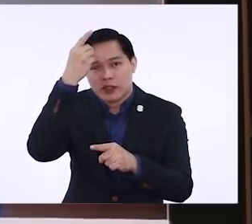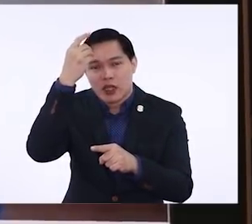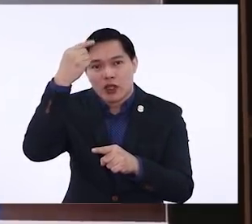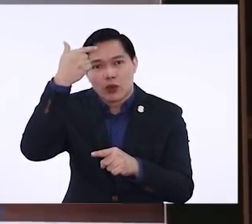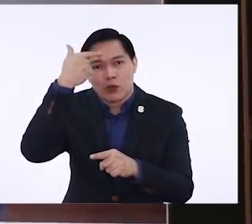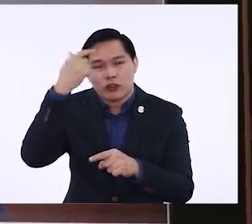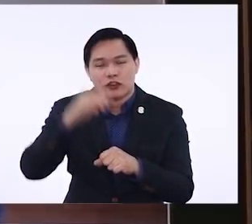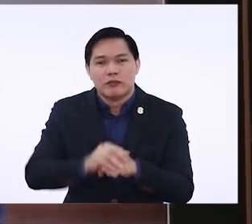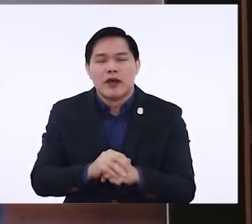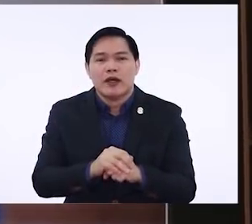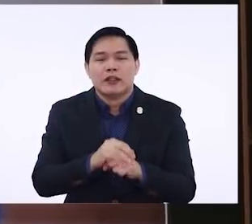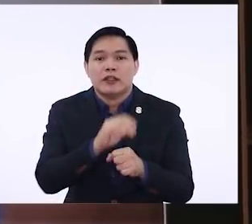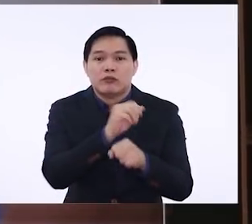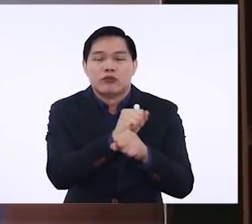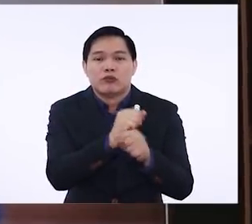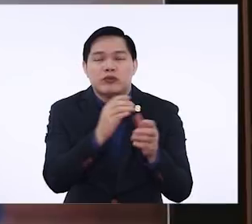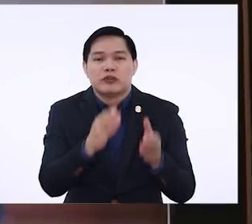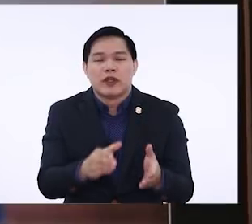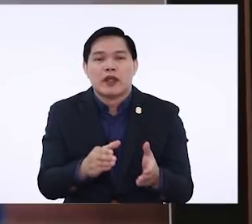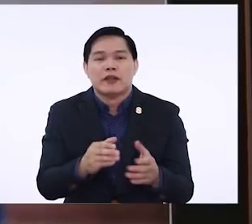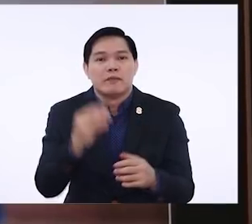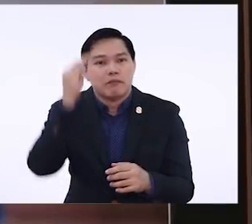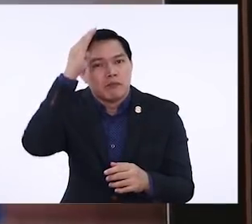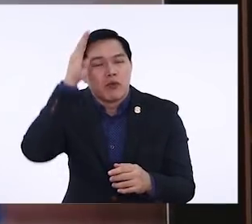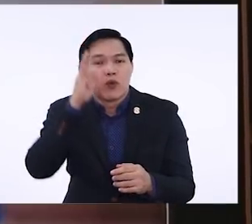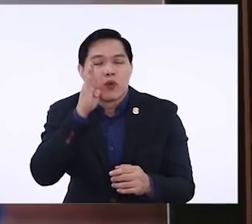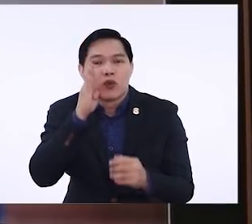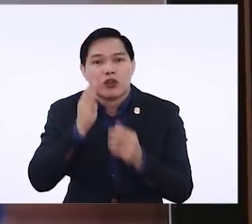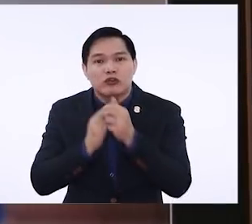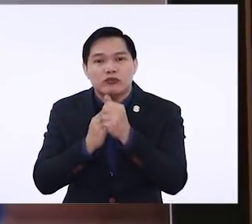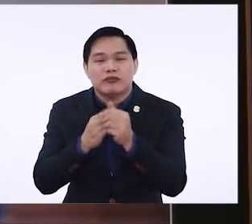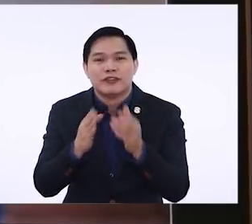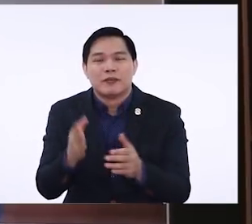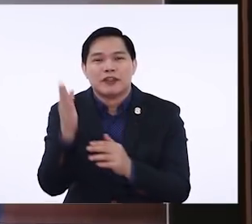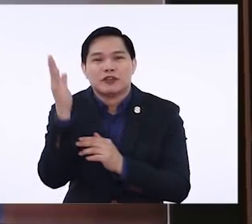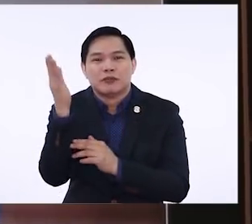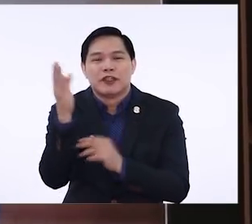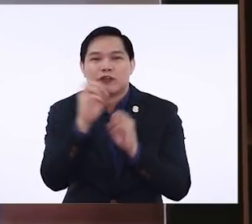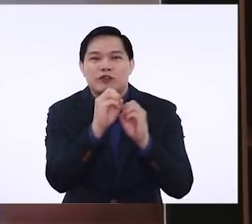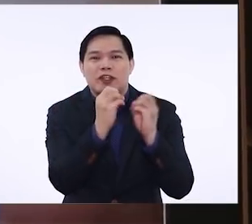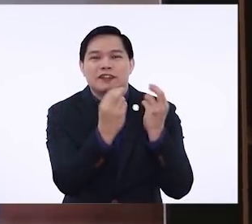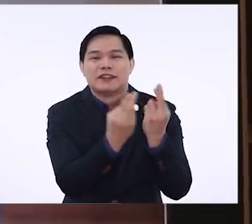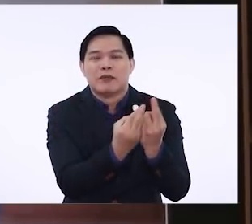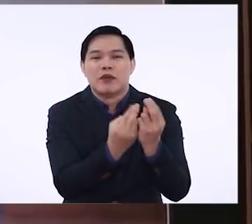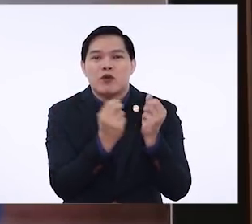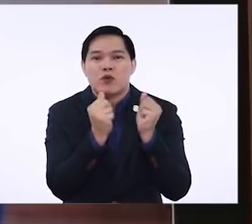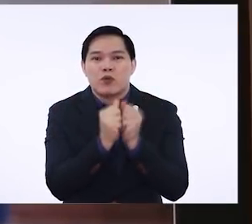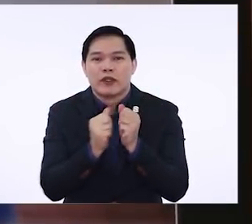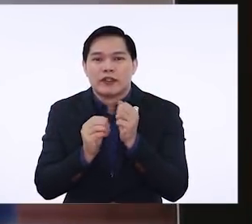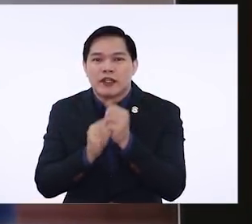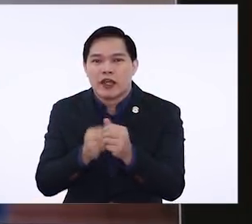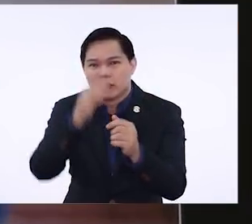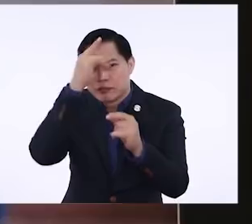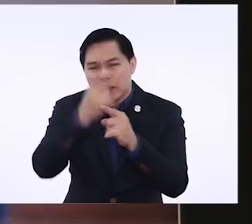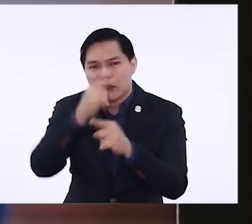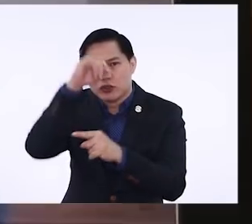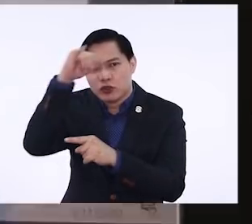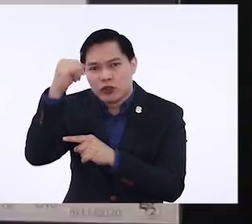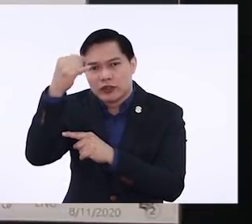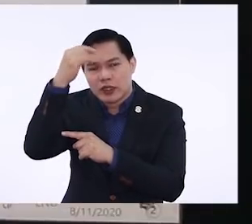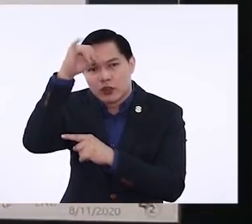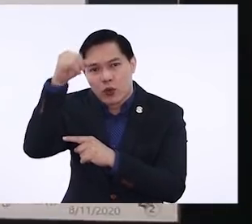artist, entrepreneur, and the District Buklud president, was the speaker of the said online seminar. With the guidance of Brother Jonathan